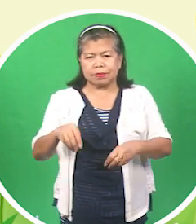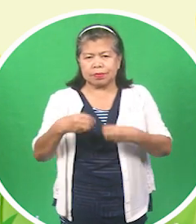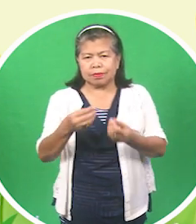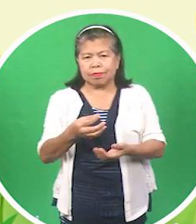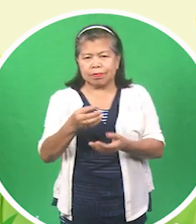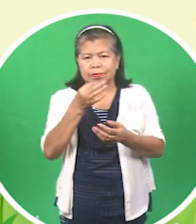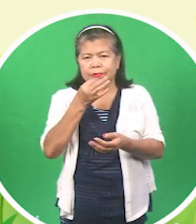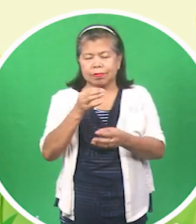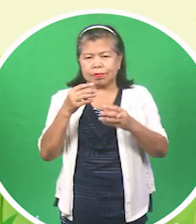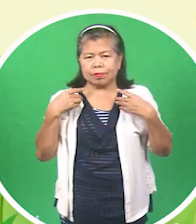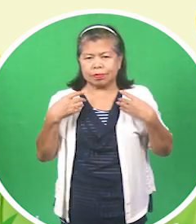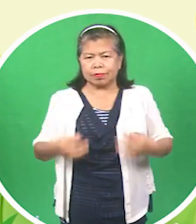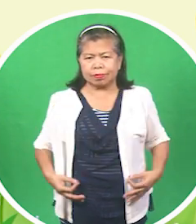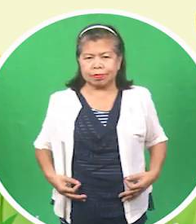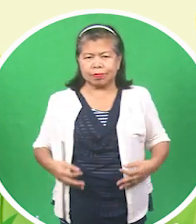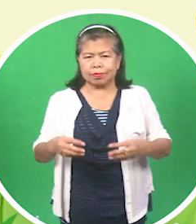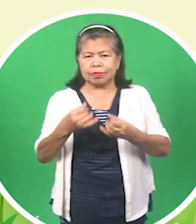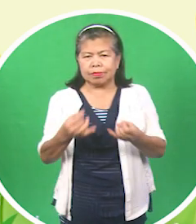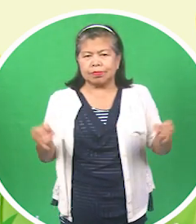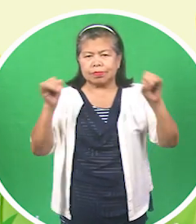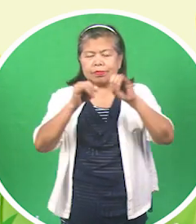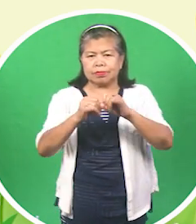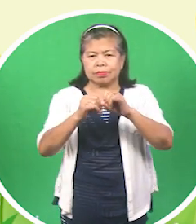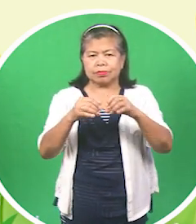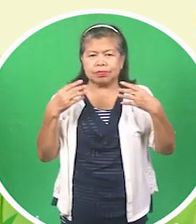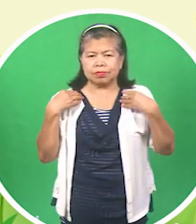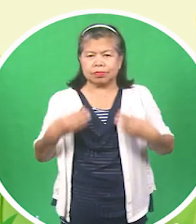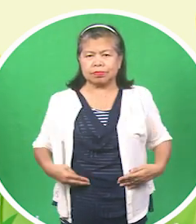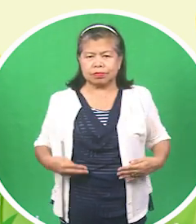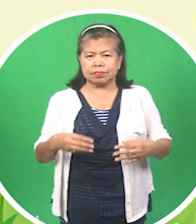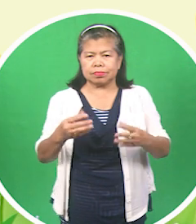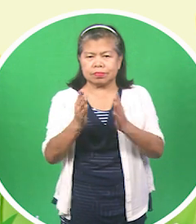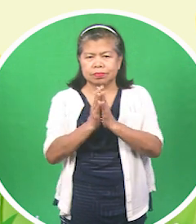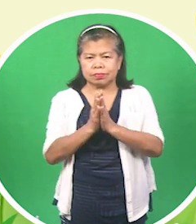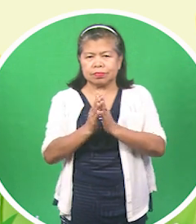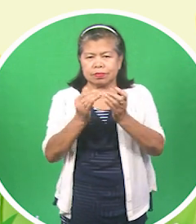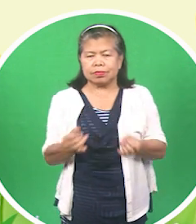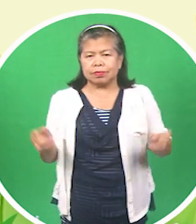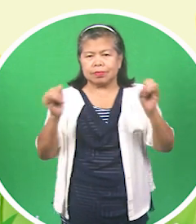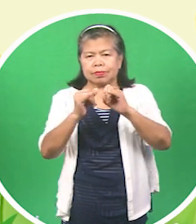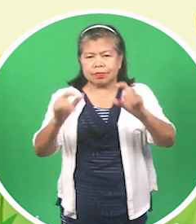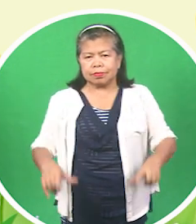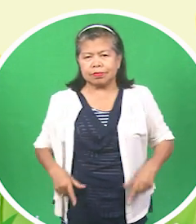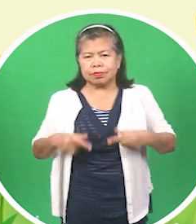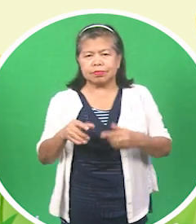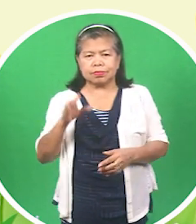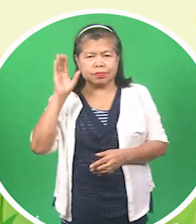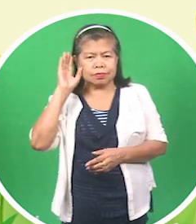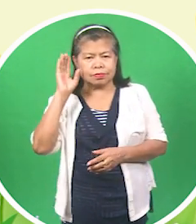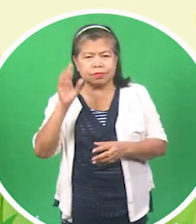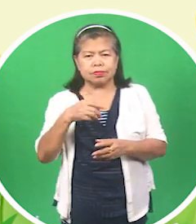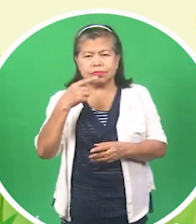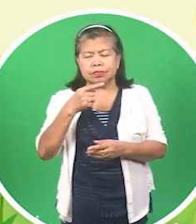As food is important to our body, prayer is important to our life, because it is listening